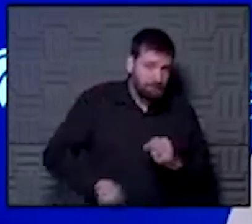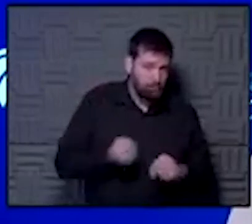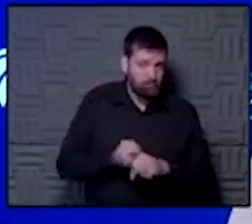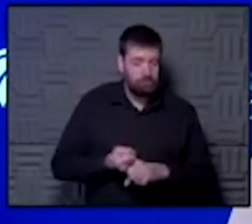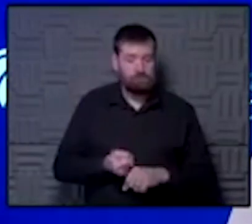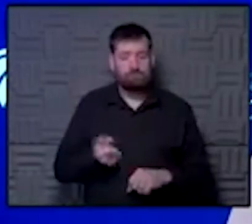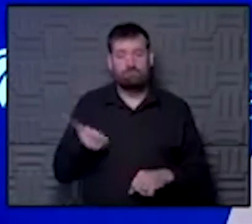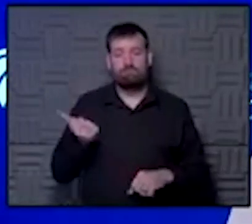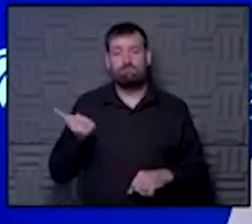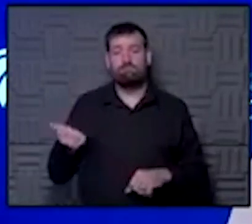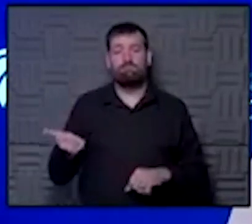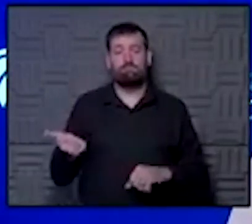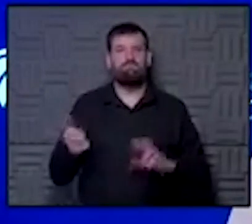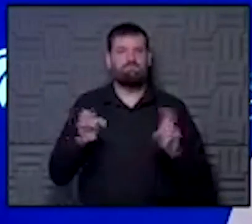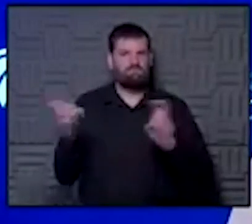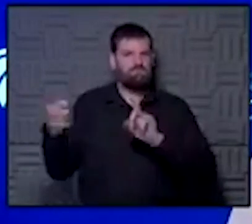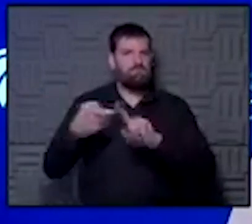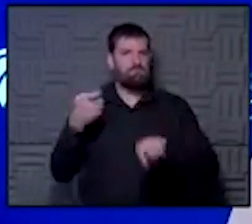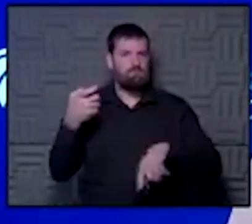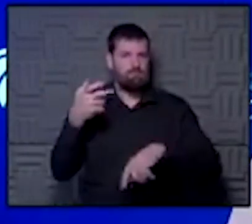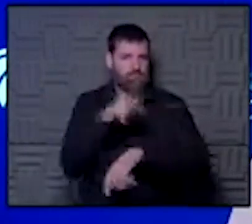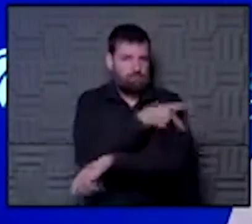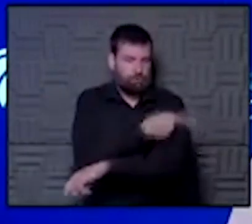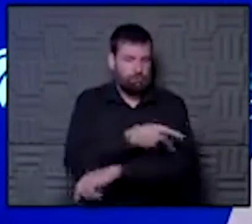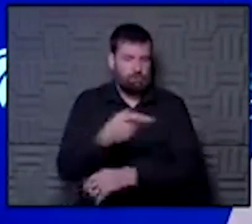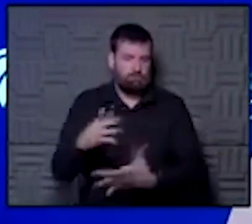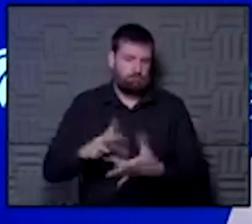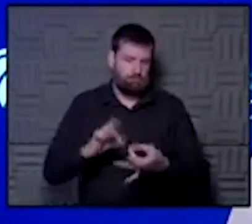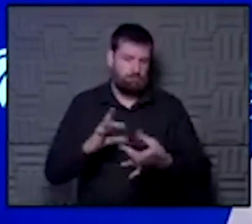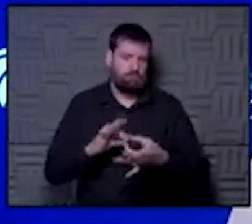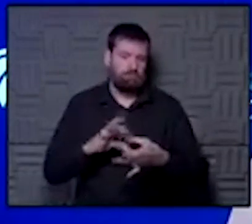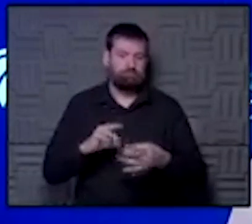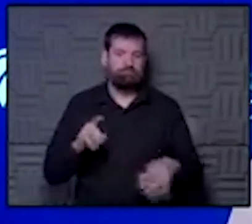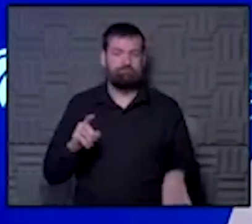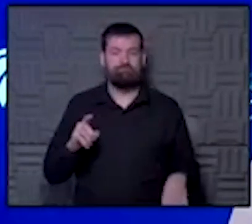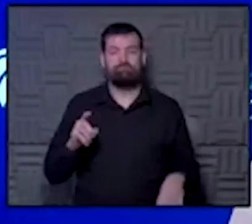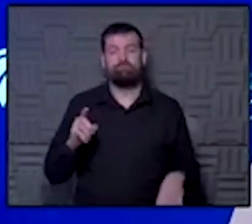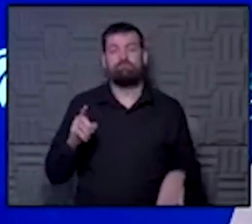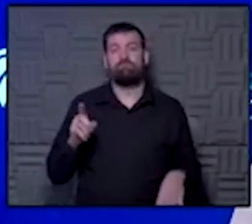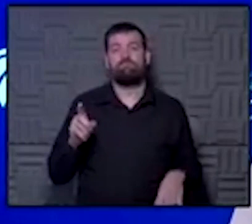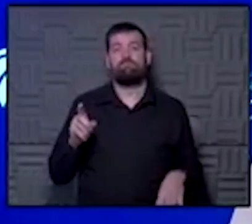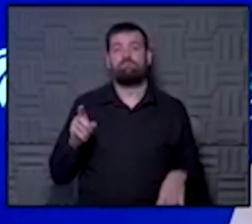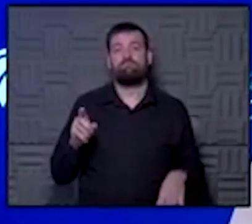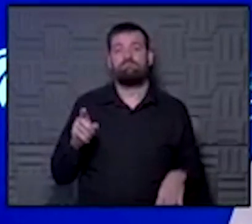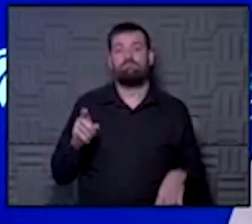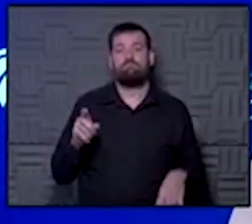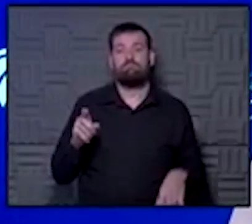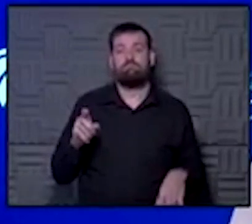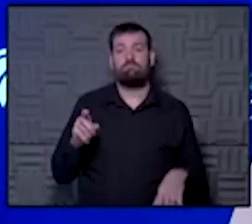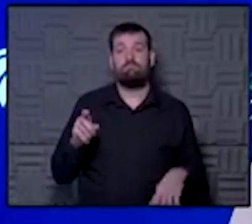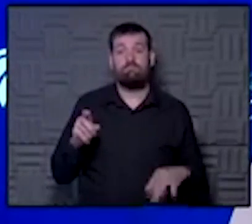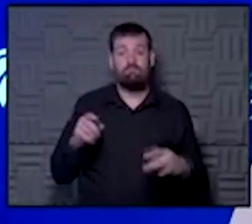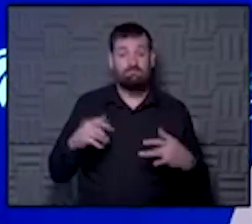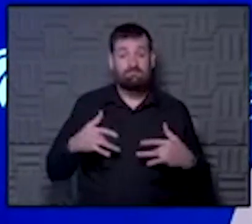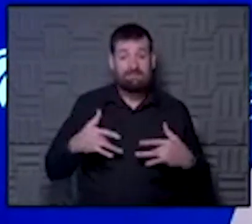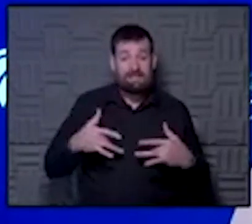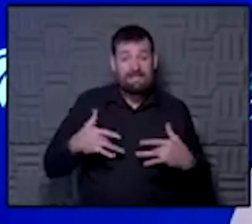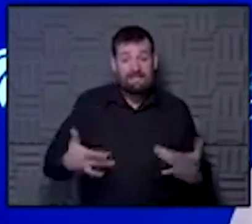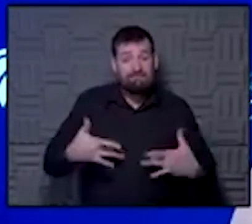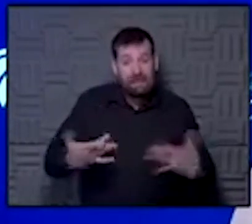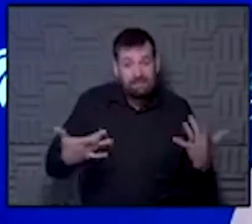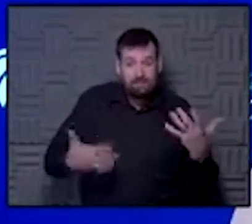had a quote from a patient who said to us that the events that have the most power